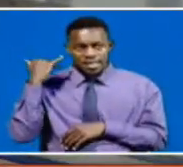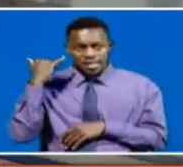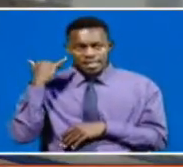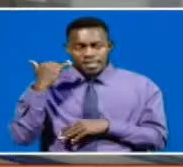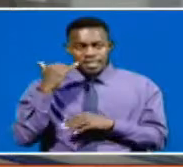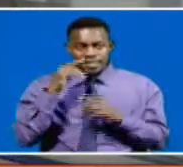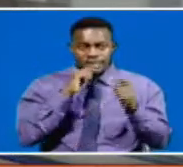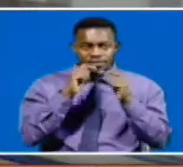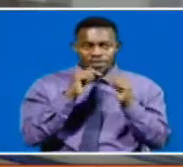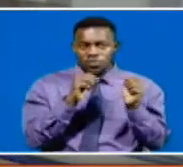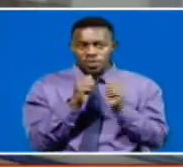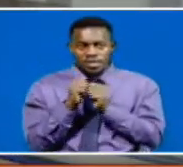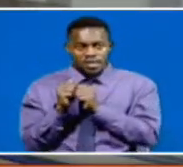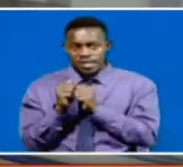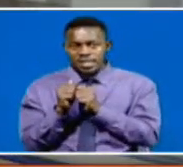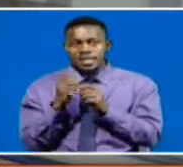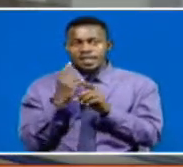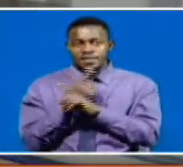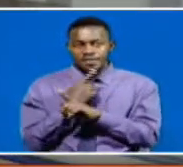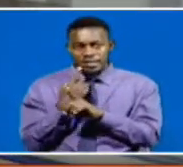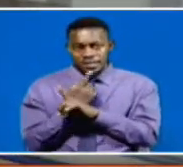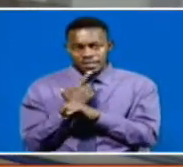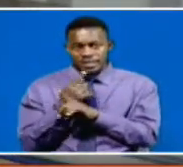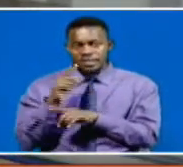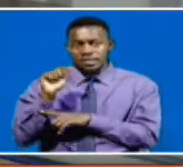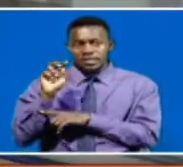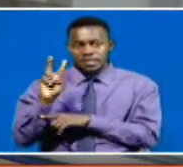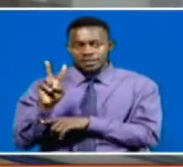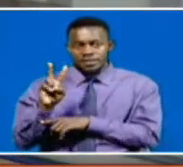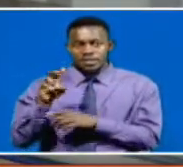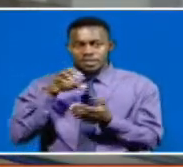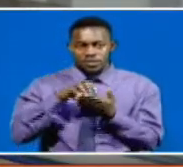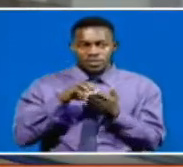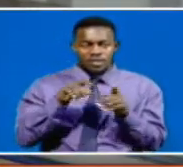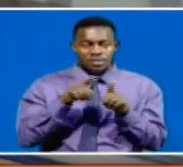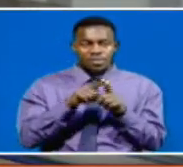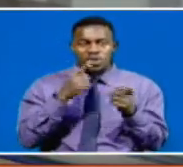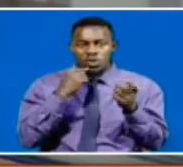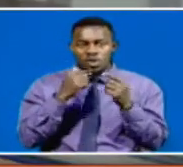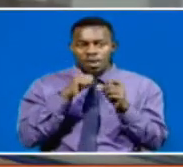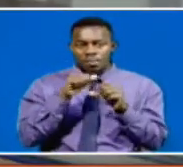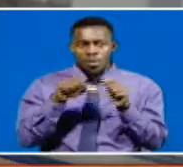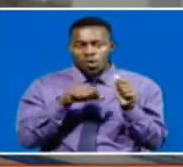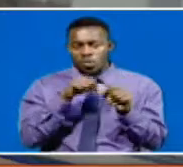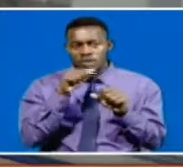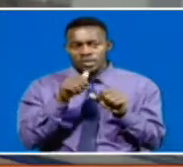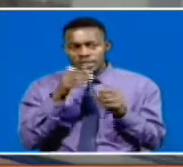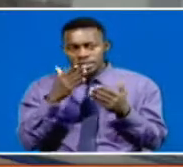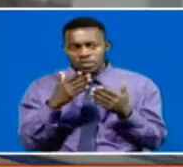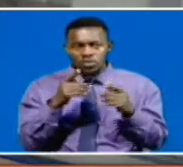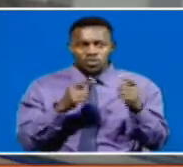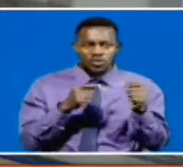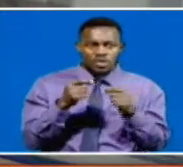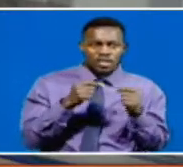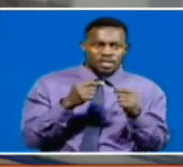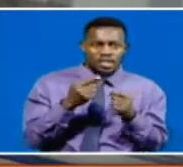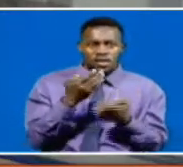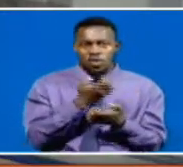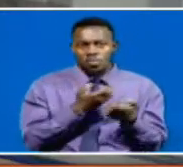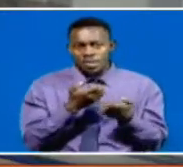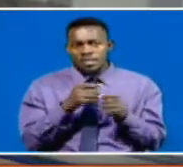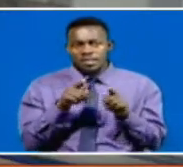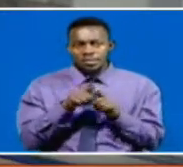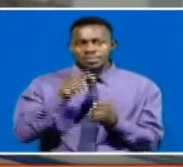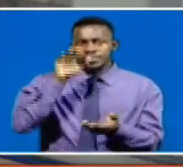with various journalists. And it was proper to know that he talked about an array of issues touching on the economy, the cost